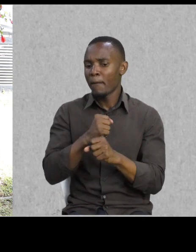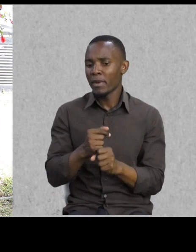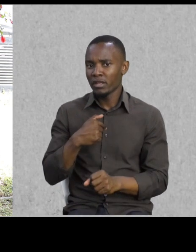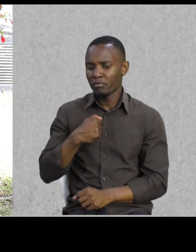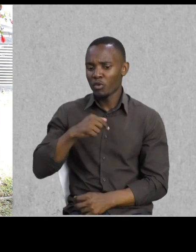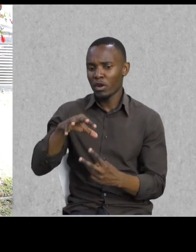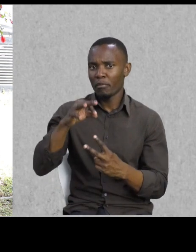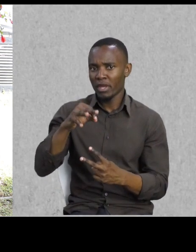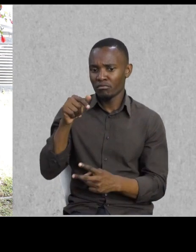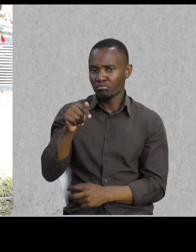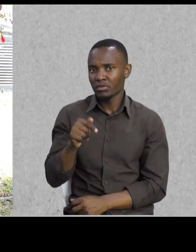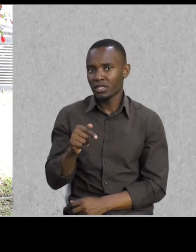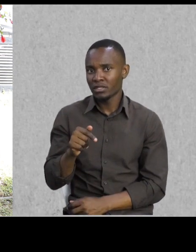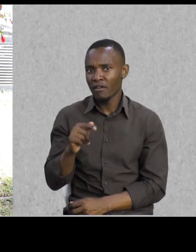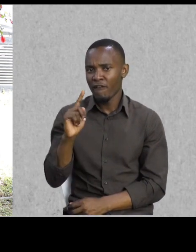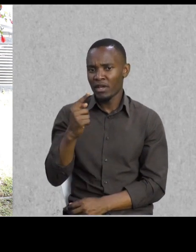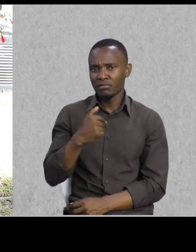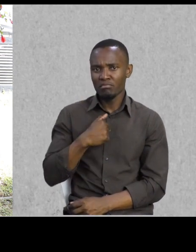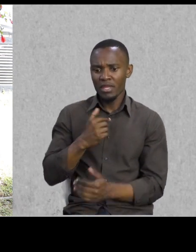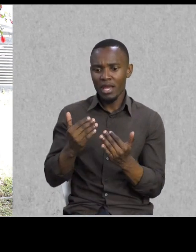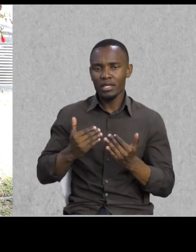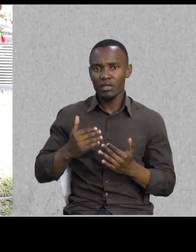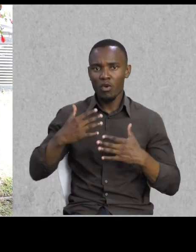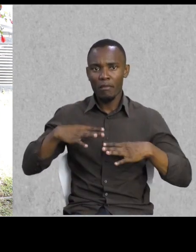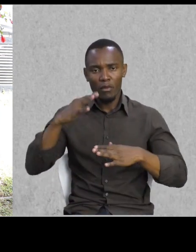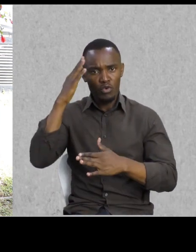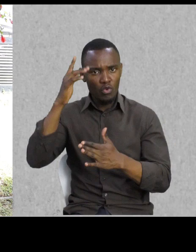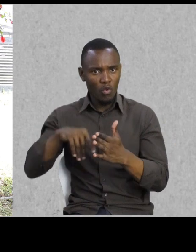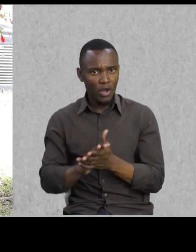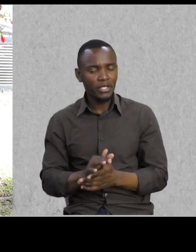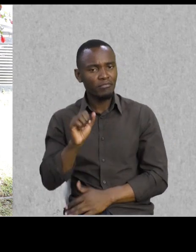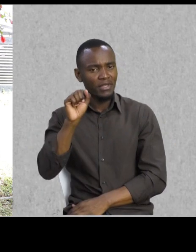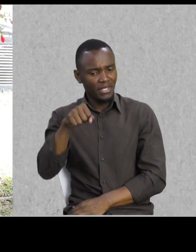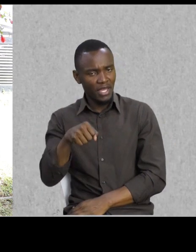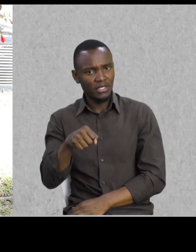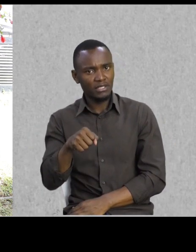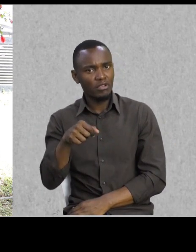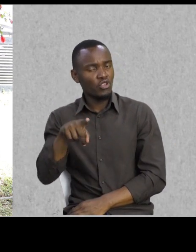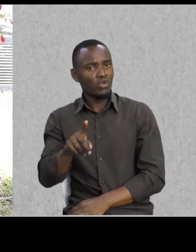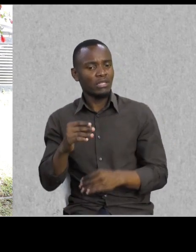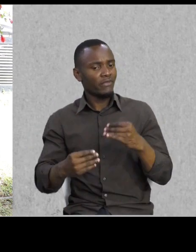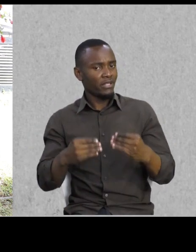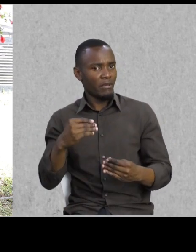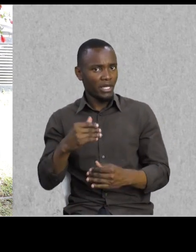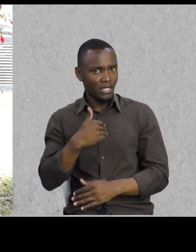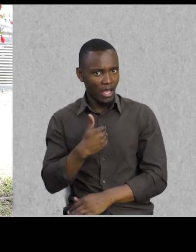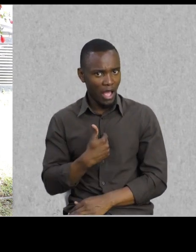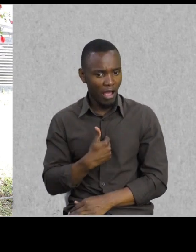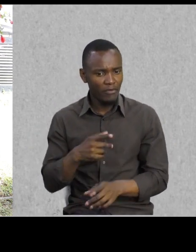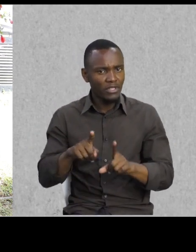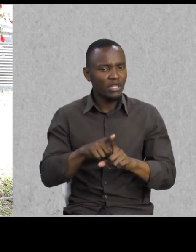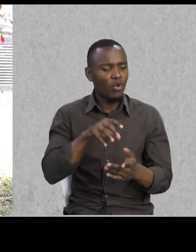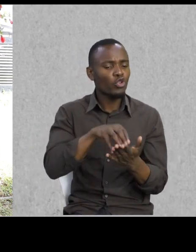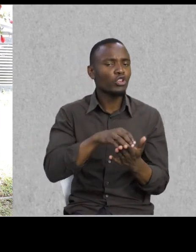that, first of all, I needed people to know, even if you are abled differently and you